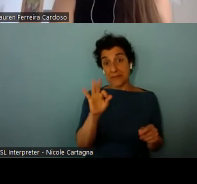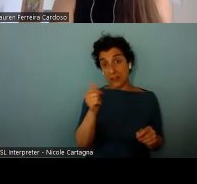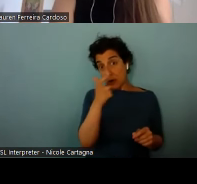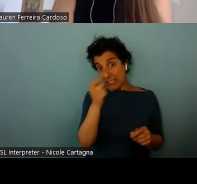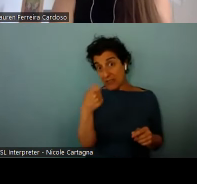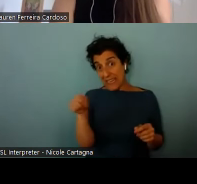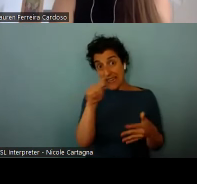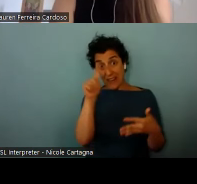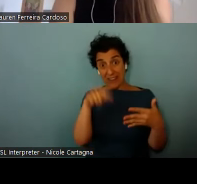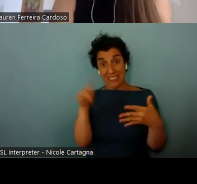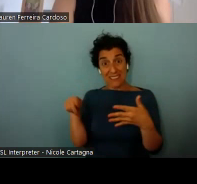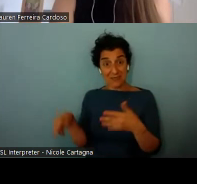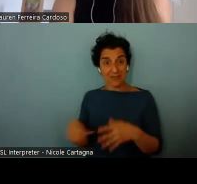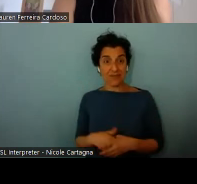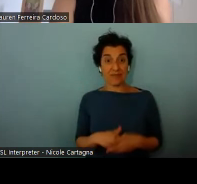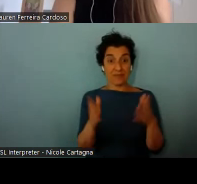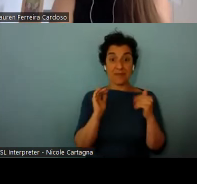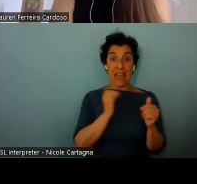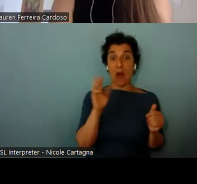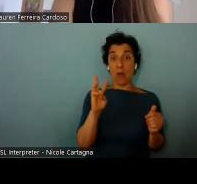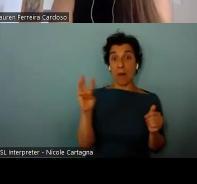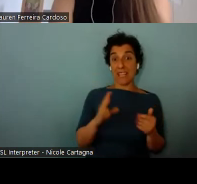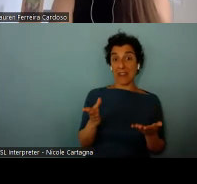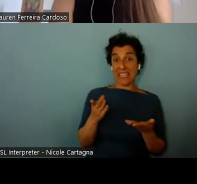topics. This is our website right here,